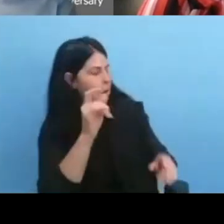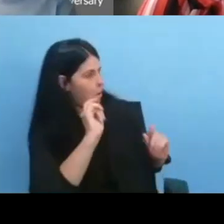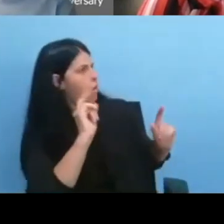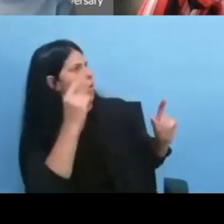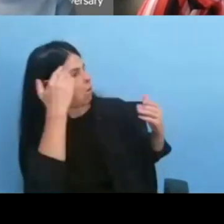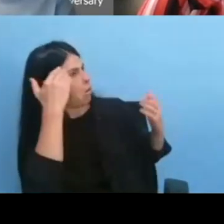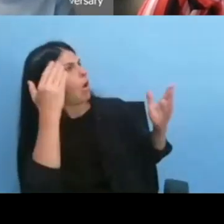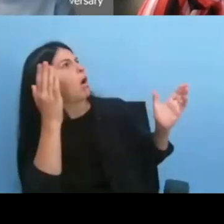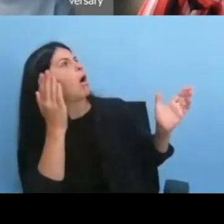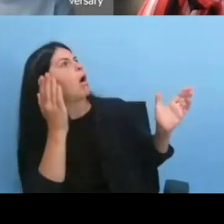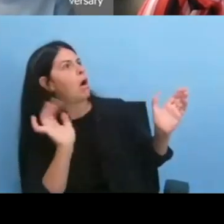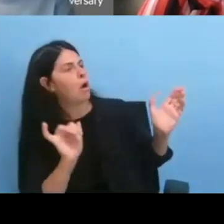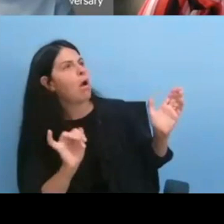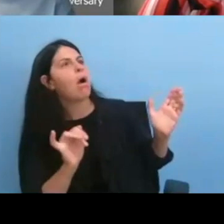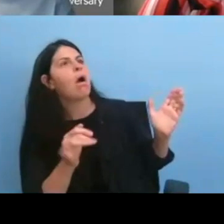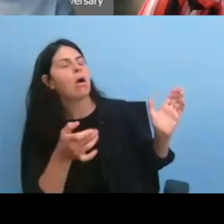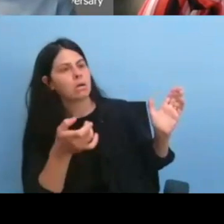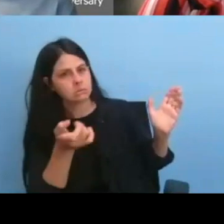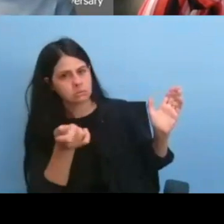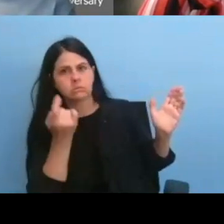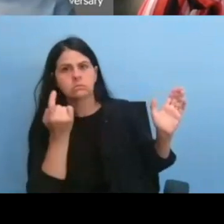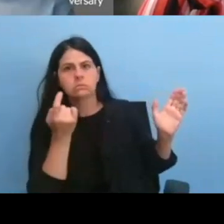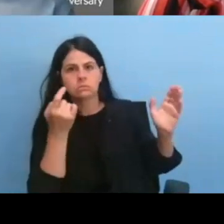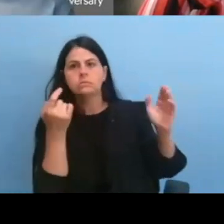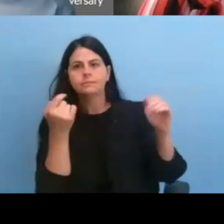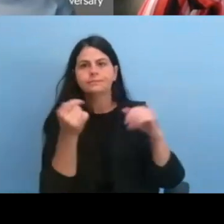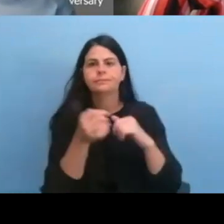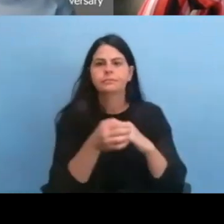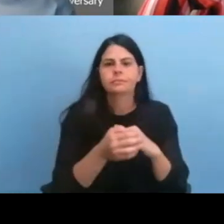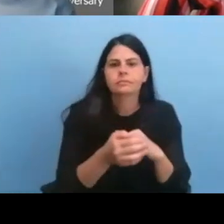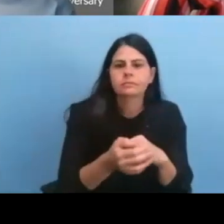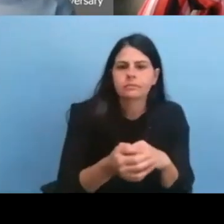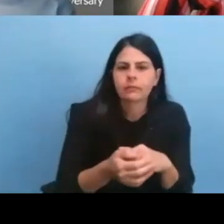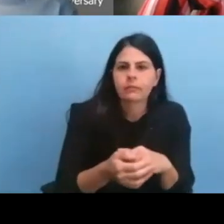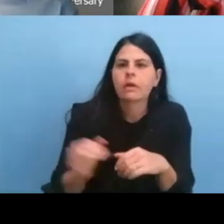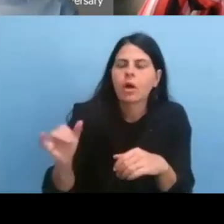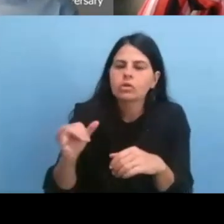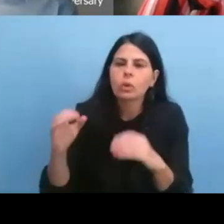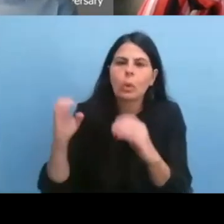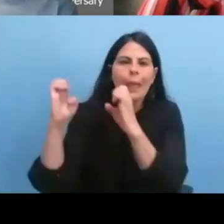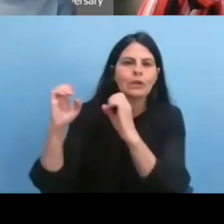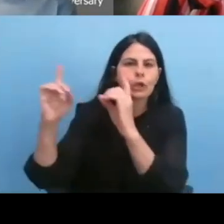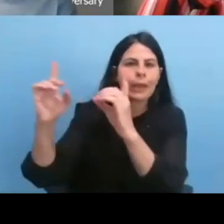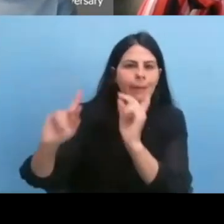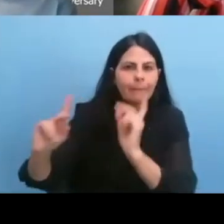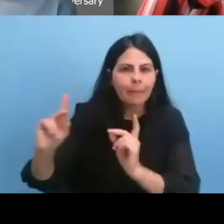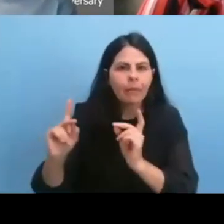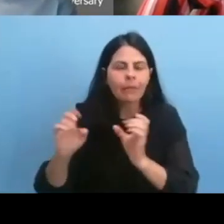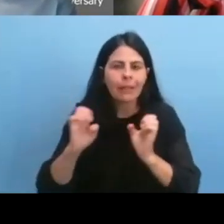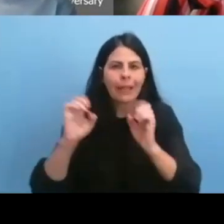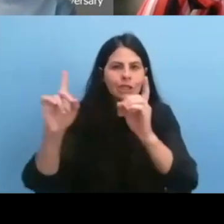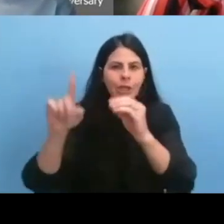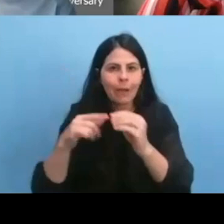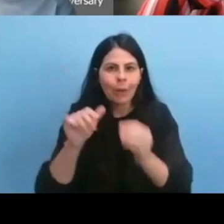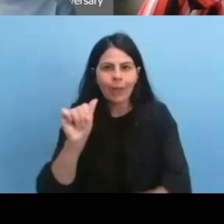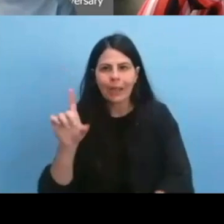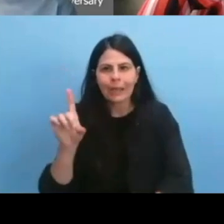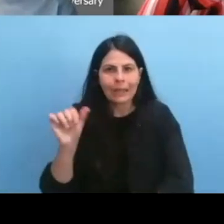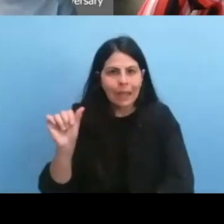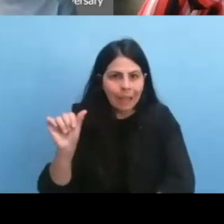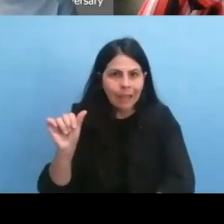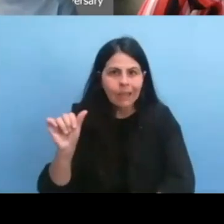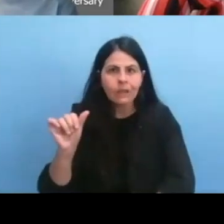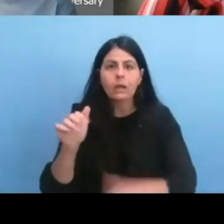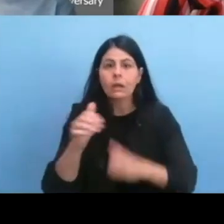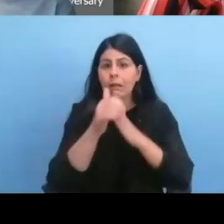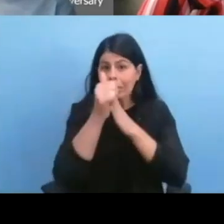think education is also key, educating people on the ADA. You know, the leadership of an organization can be on